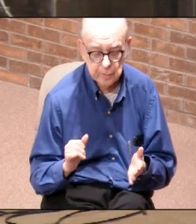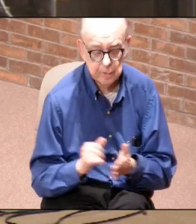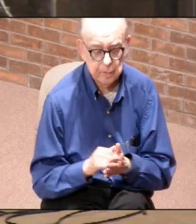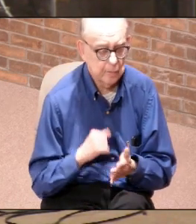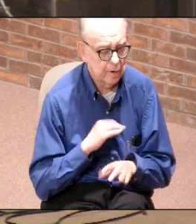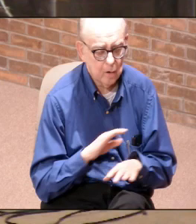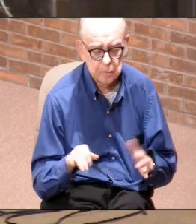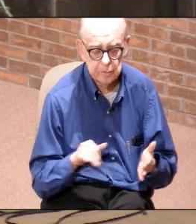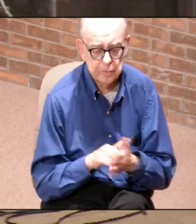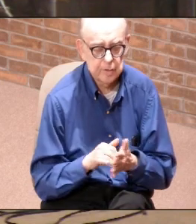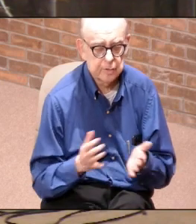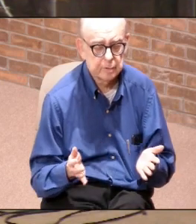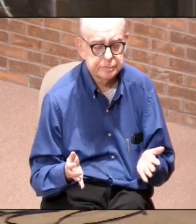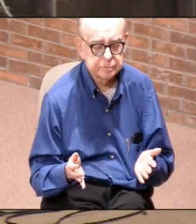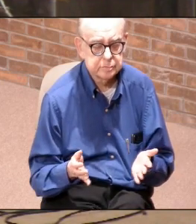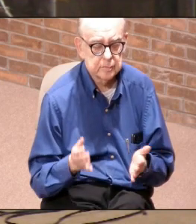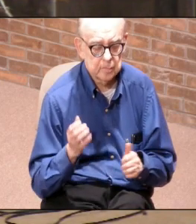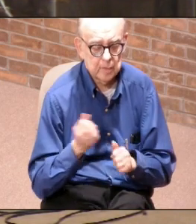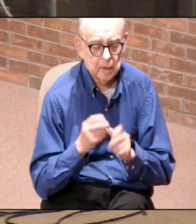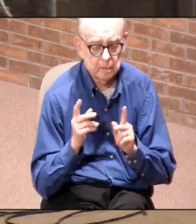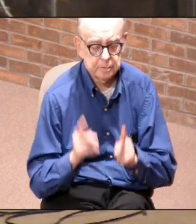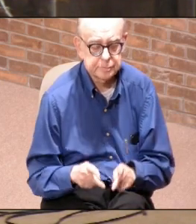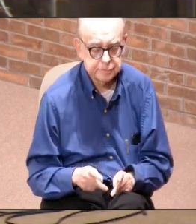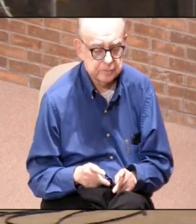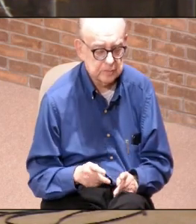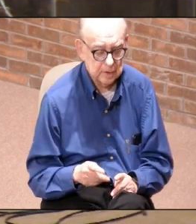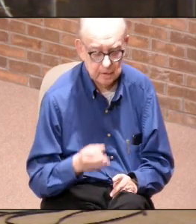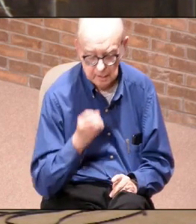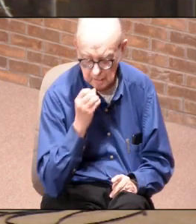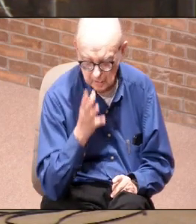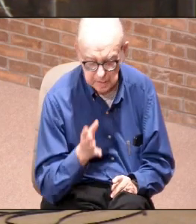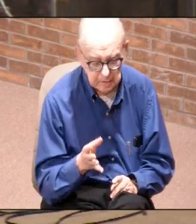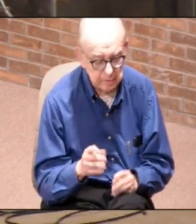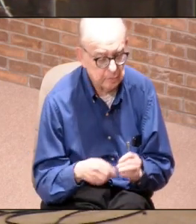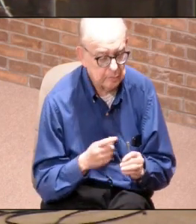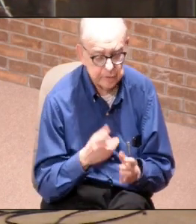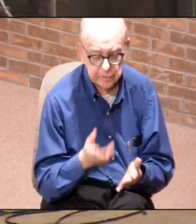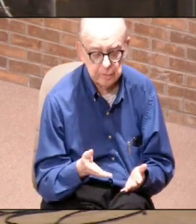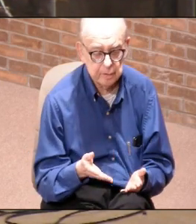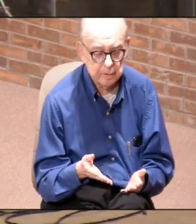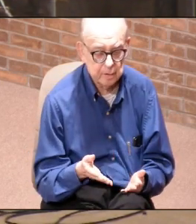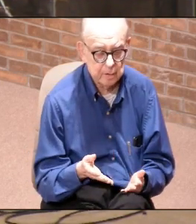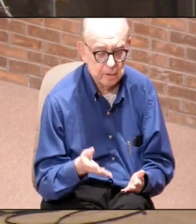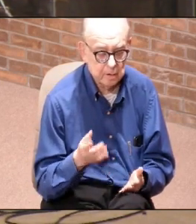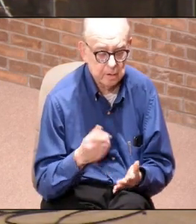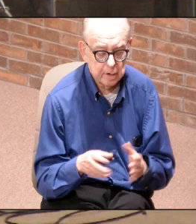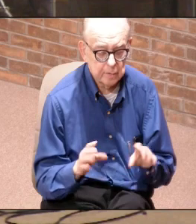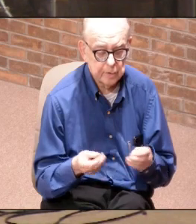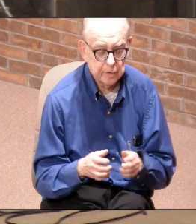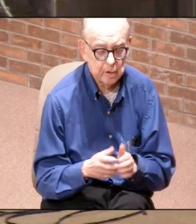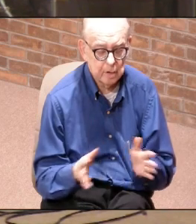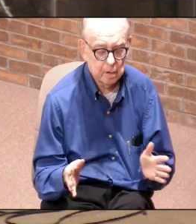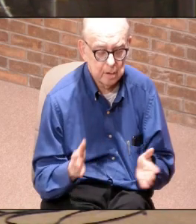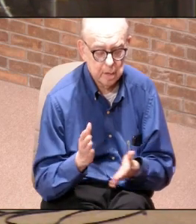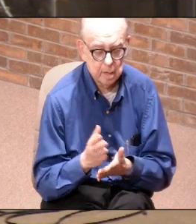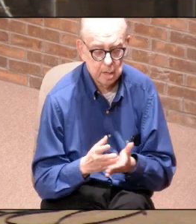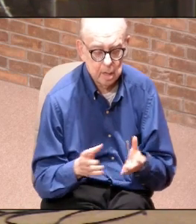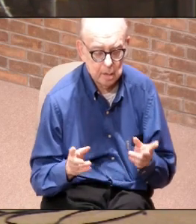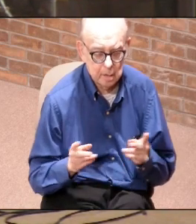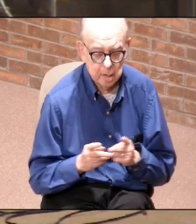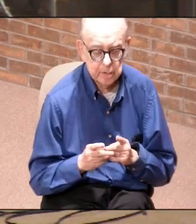we all do this. Every one of us do this. I don't care who you are. I don't care what's going on.